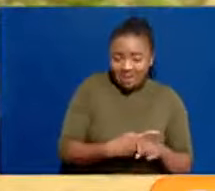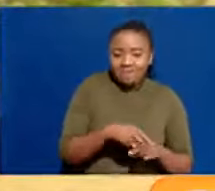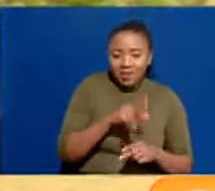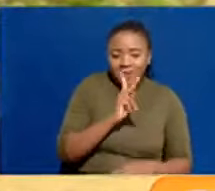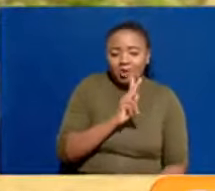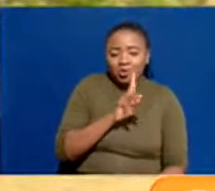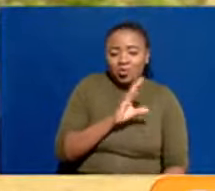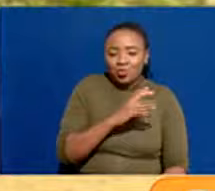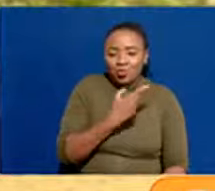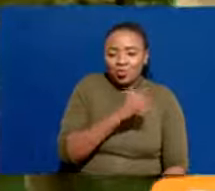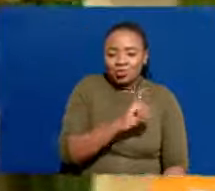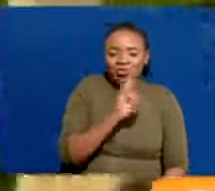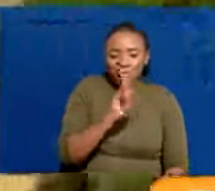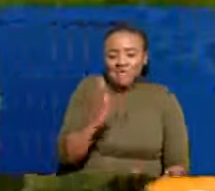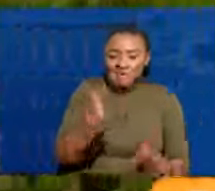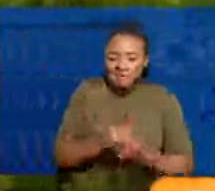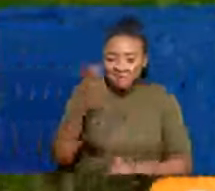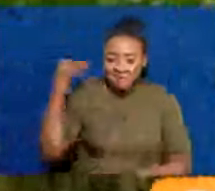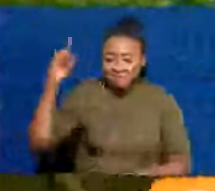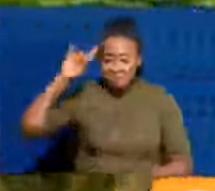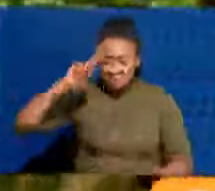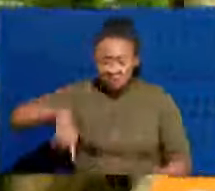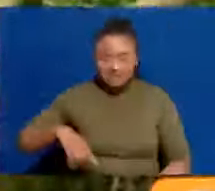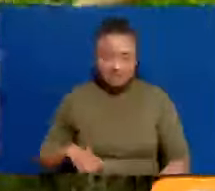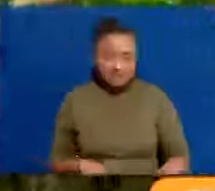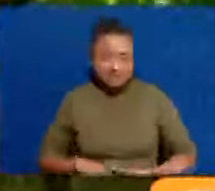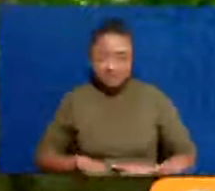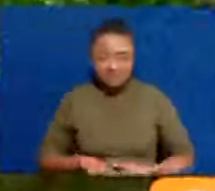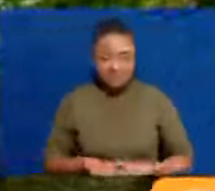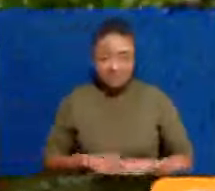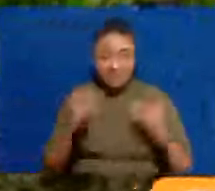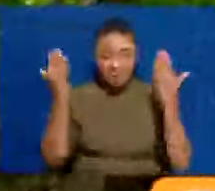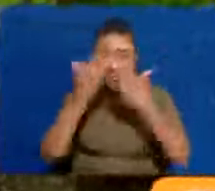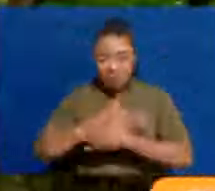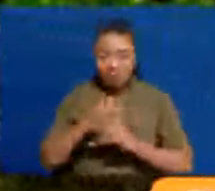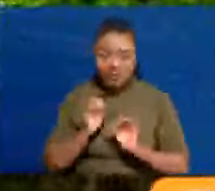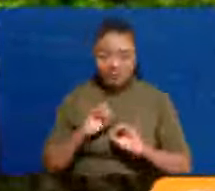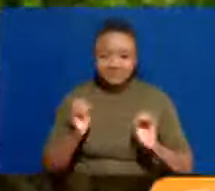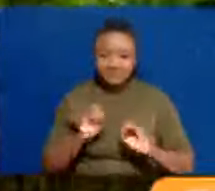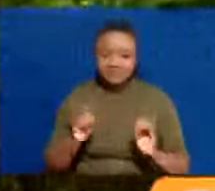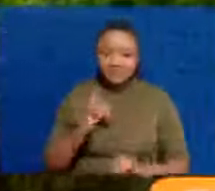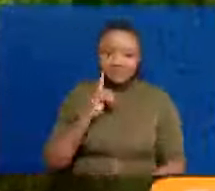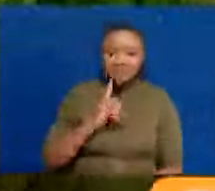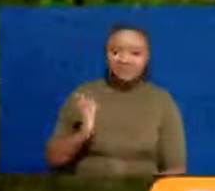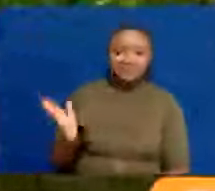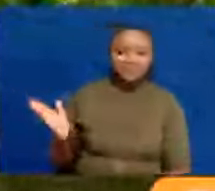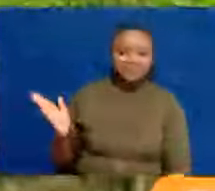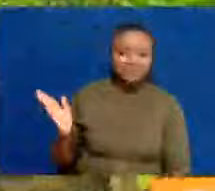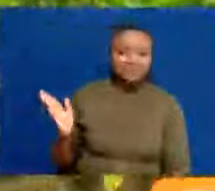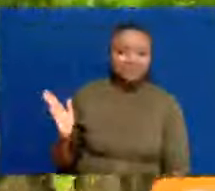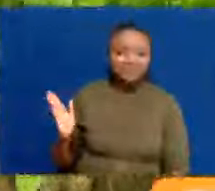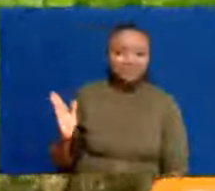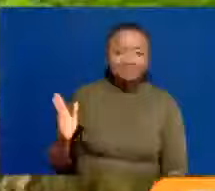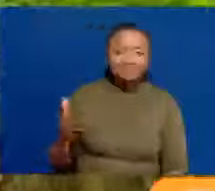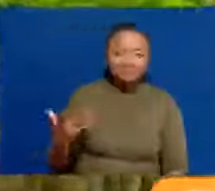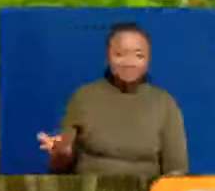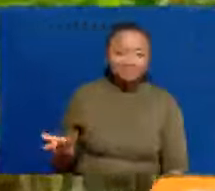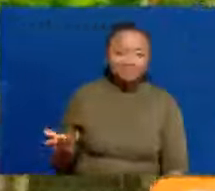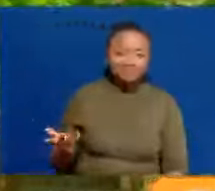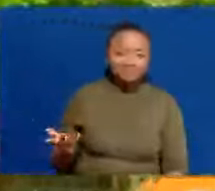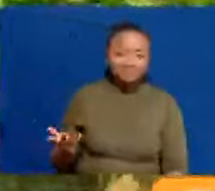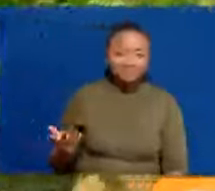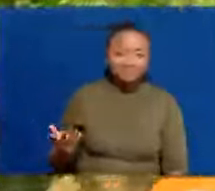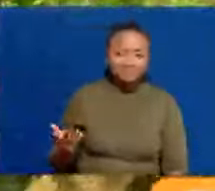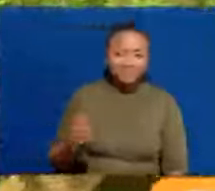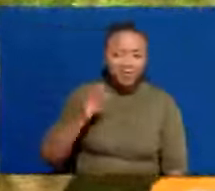ambayo tulikuwa tukitazamia. Mangroves, often regarded as the unsung heroes of coastal areas, are not